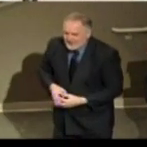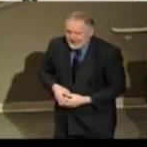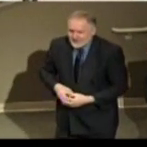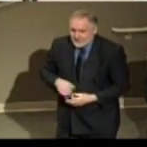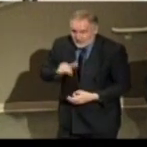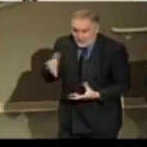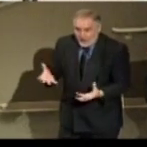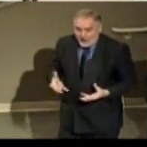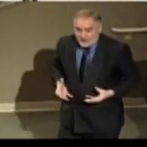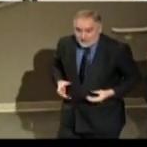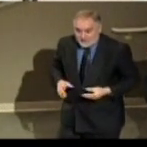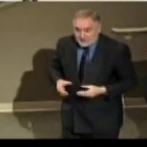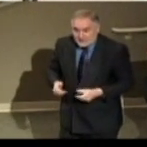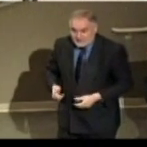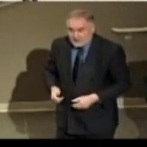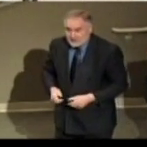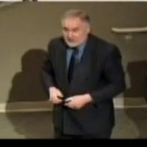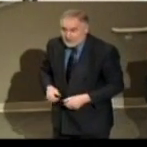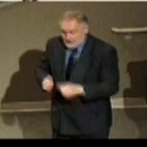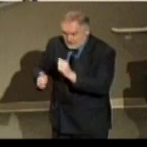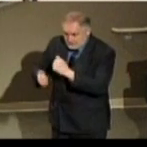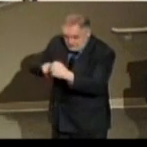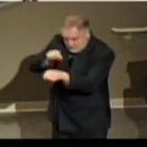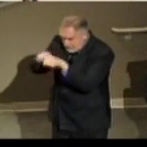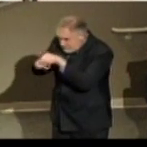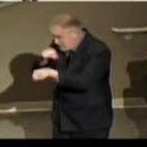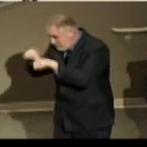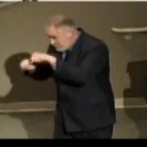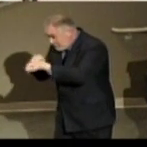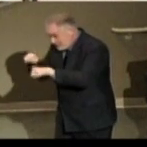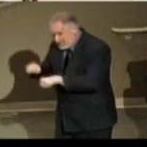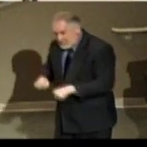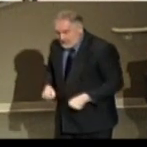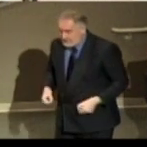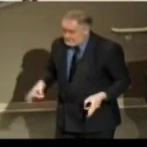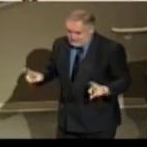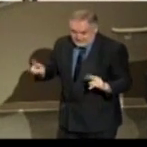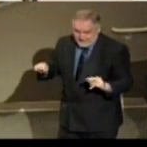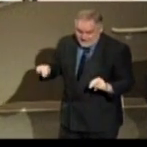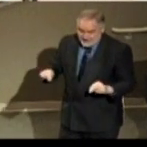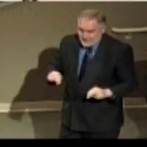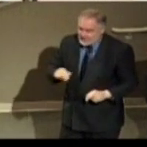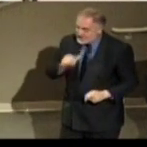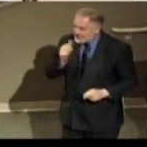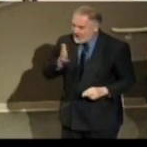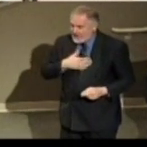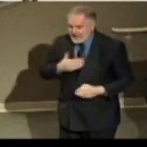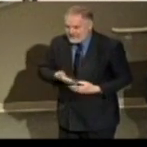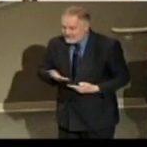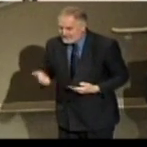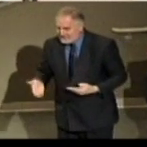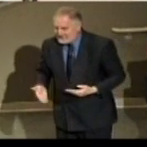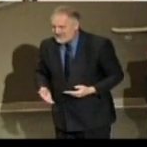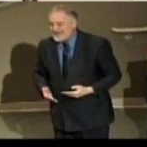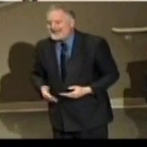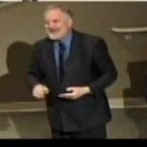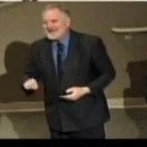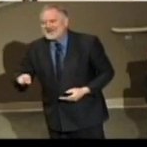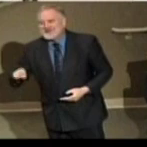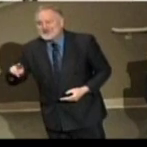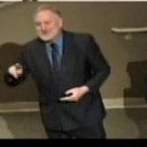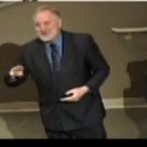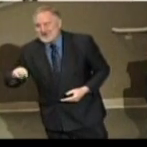want to get in a boxing match? And I said, oh, no, no, no, no, no. And I said, boxing's not my thing. Sumo wrestling, that's my